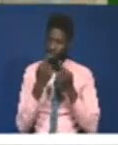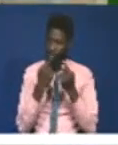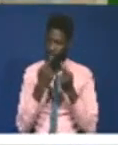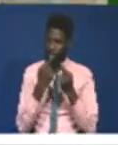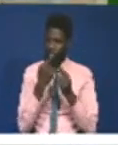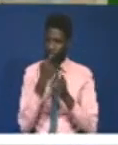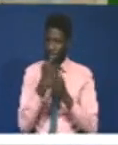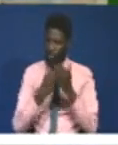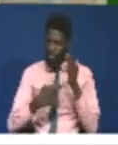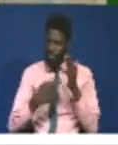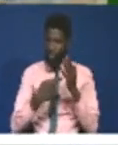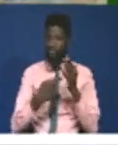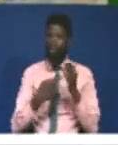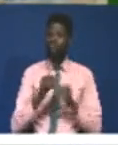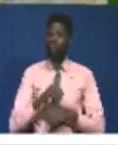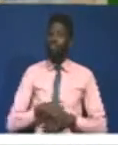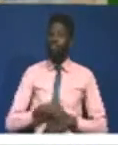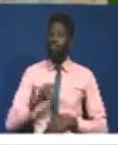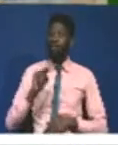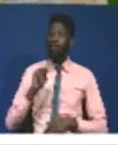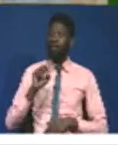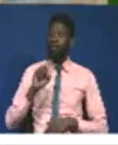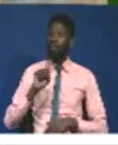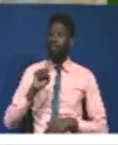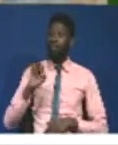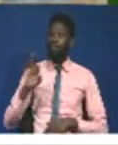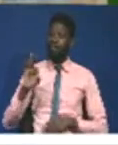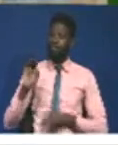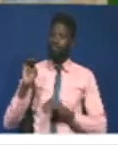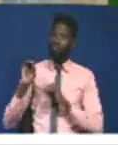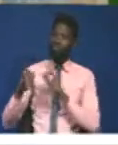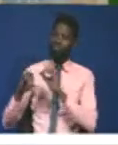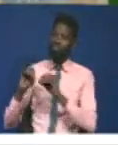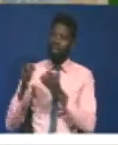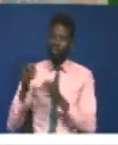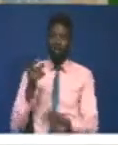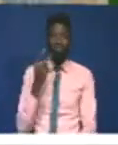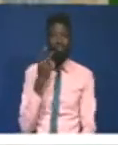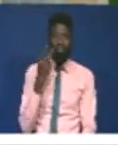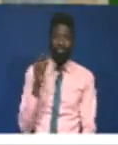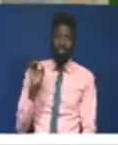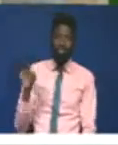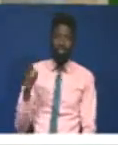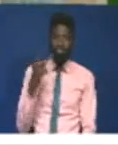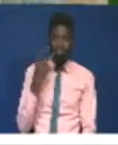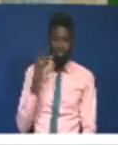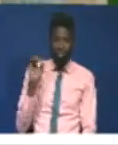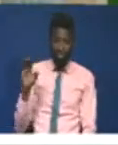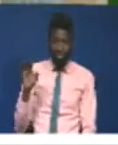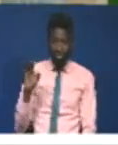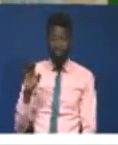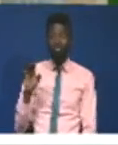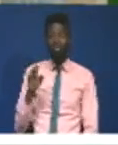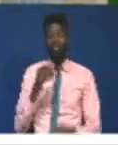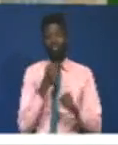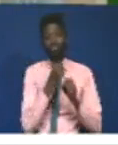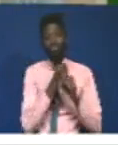that are made to NSSF. The 200 shillings that is paid by the worker and the employer is not